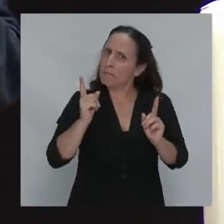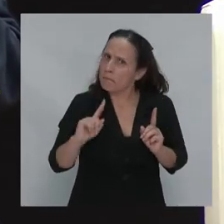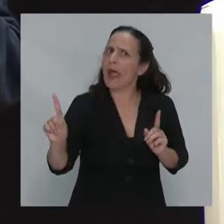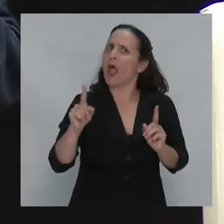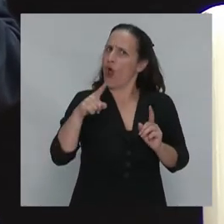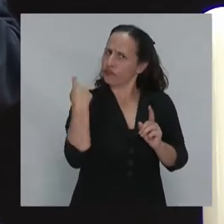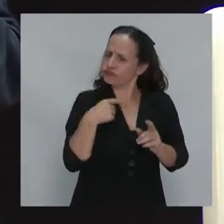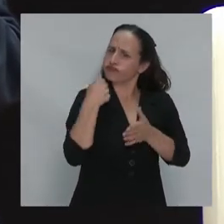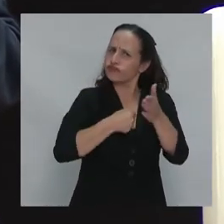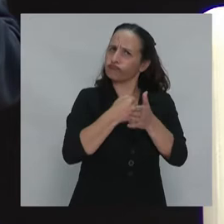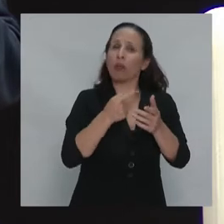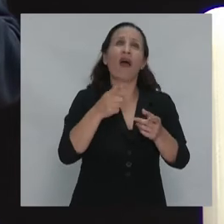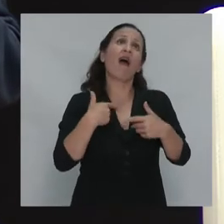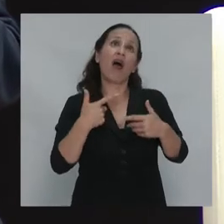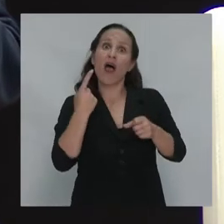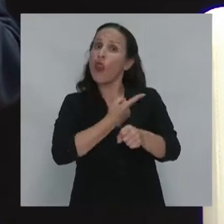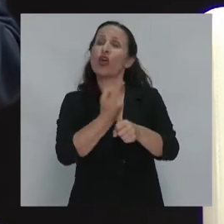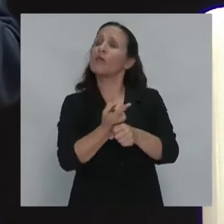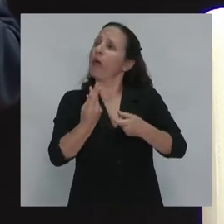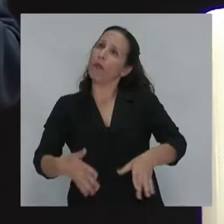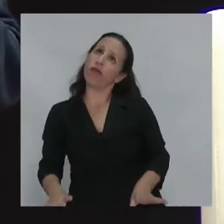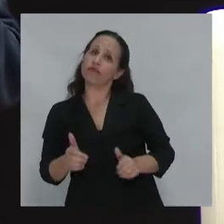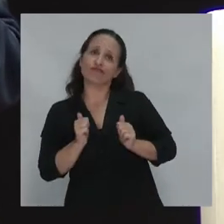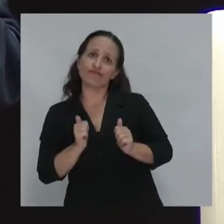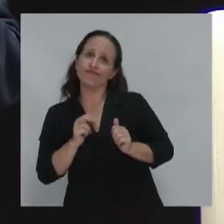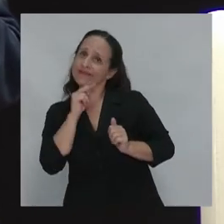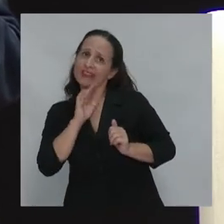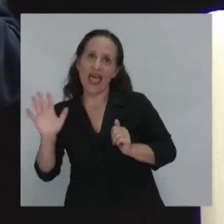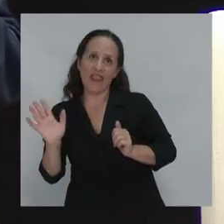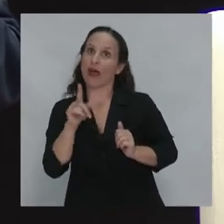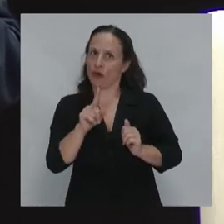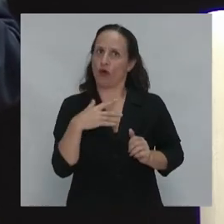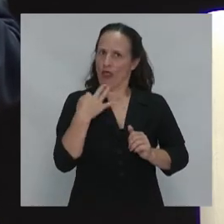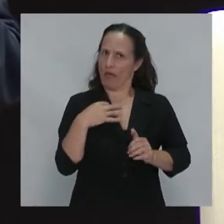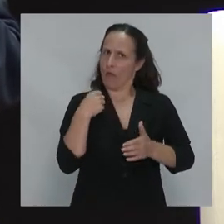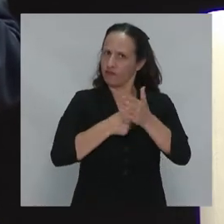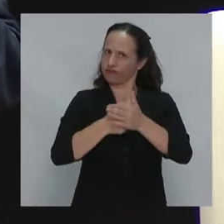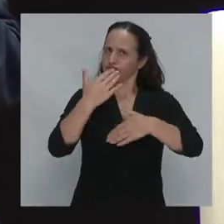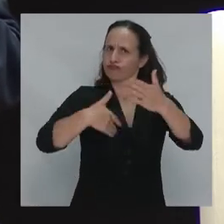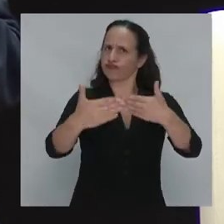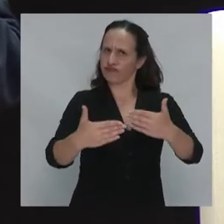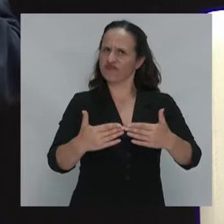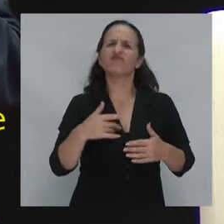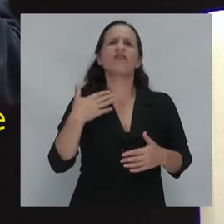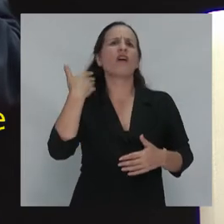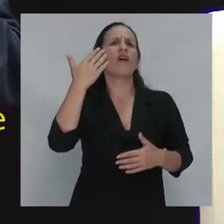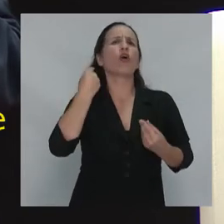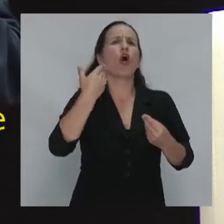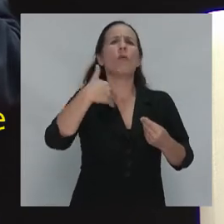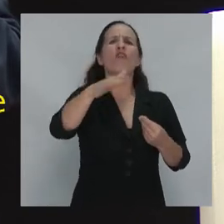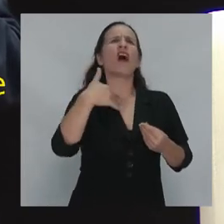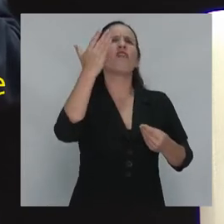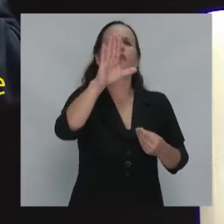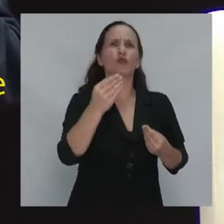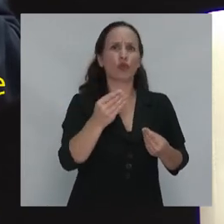and leaving our future to be decided by right populists and anti-democrats like Trump